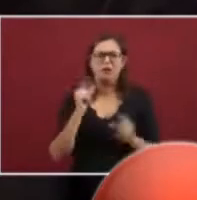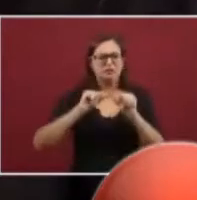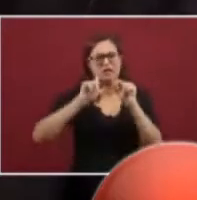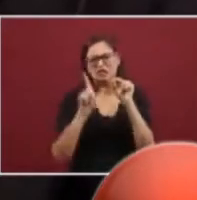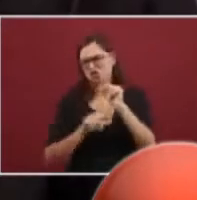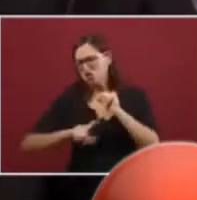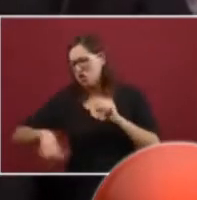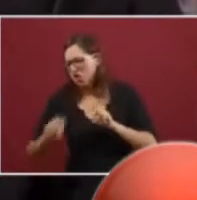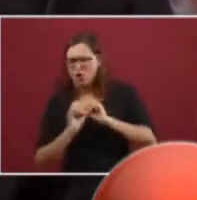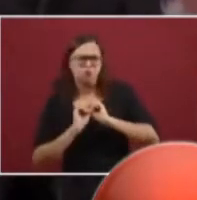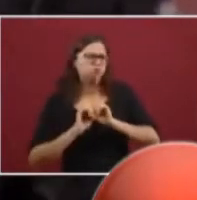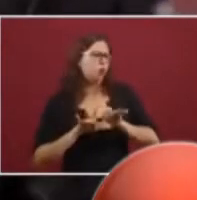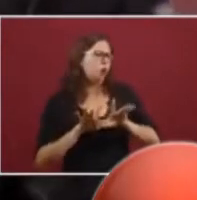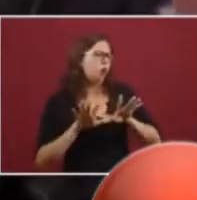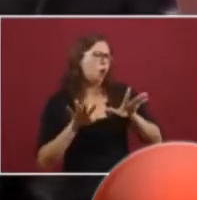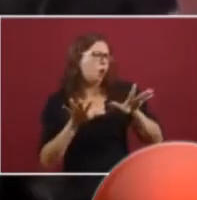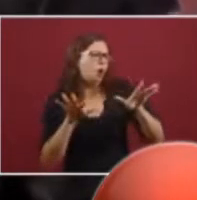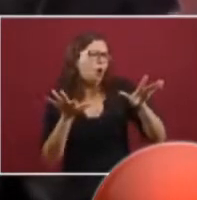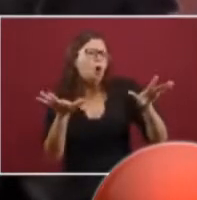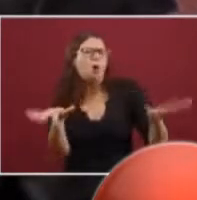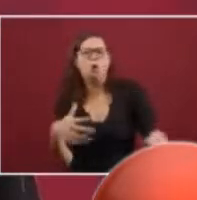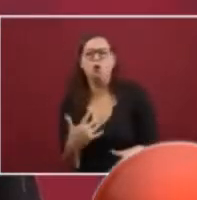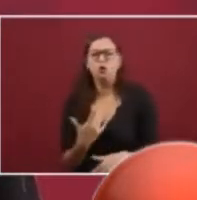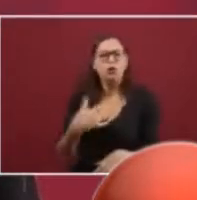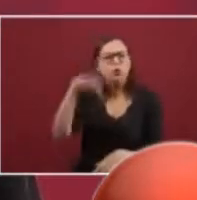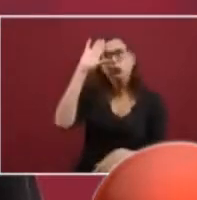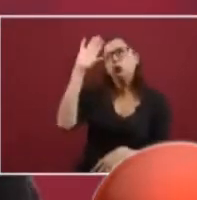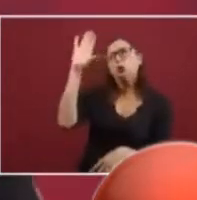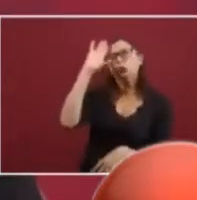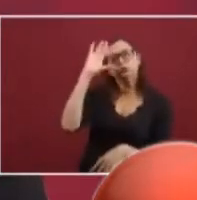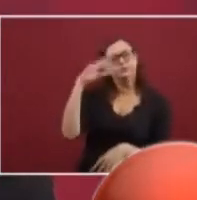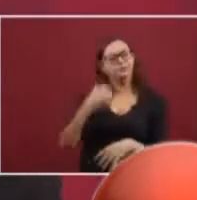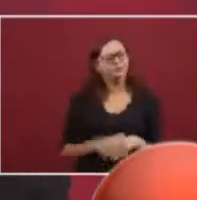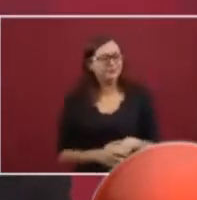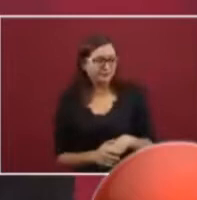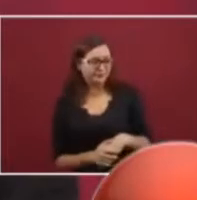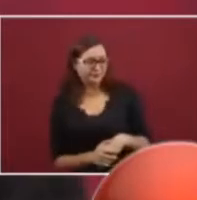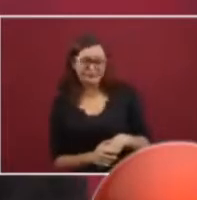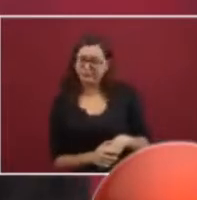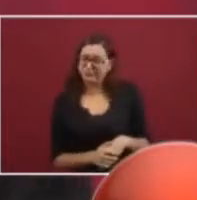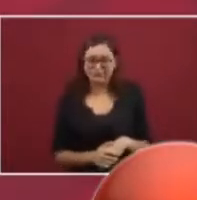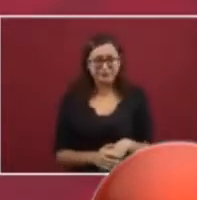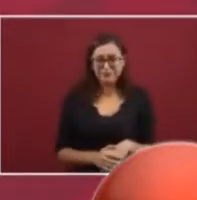on the national news on this. Fortunately,